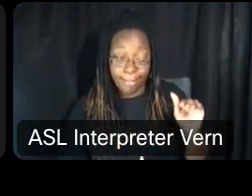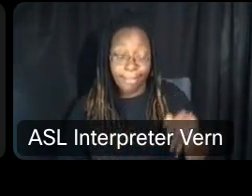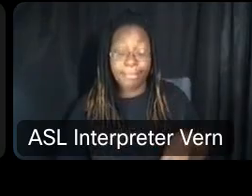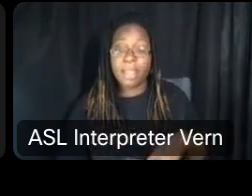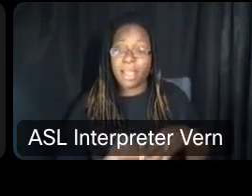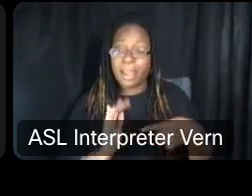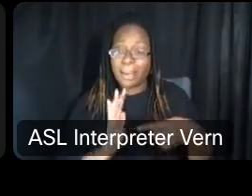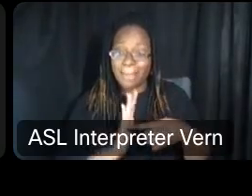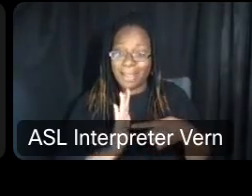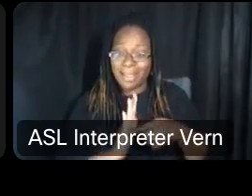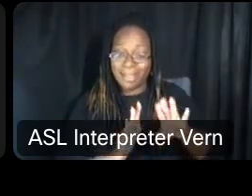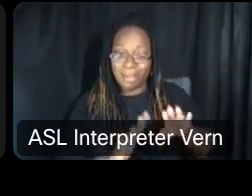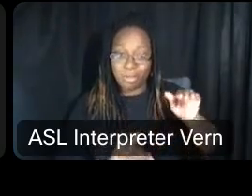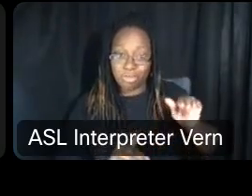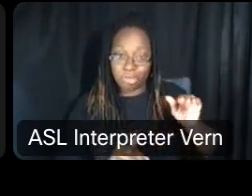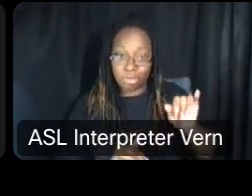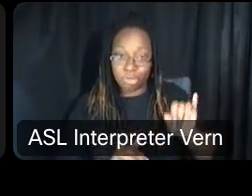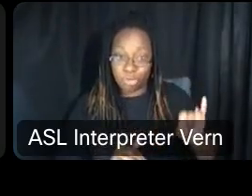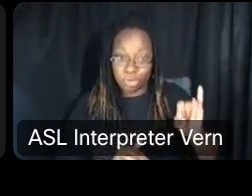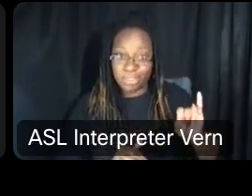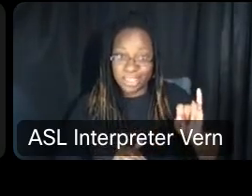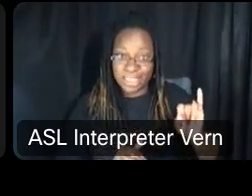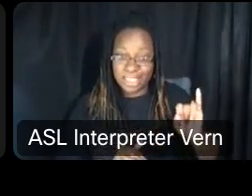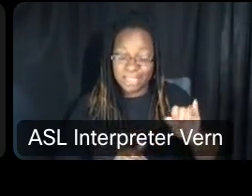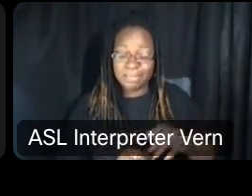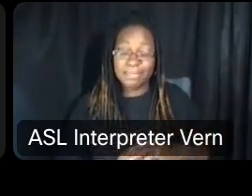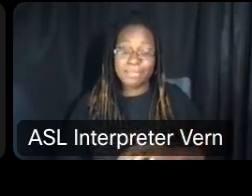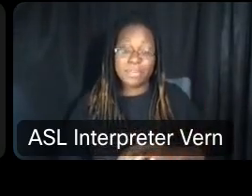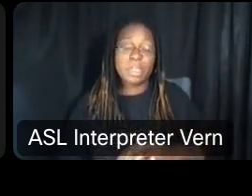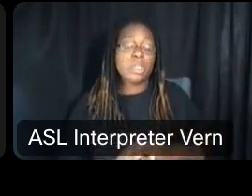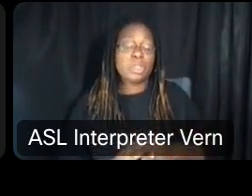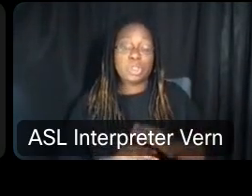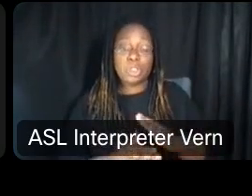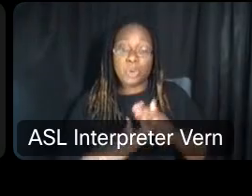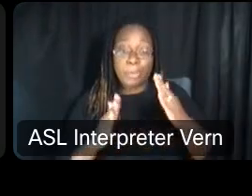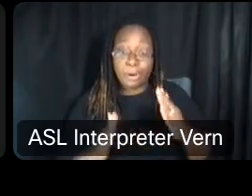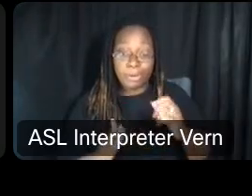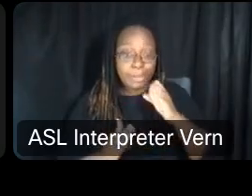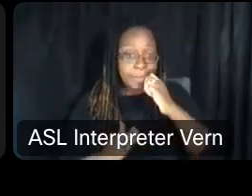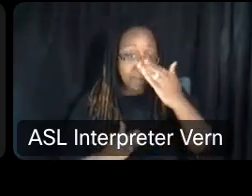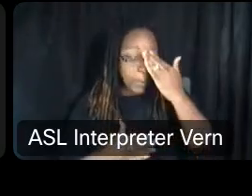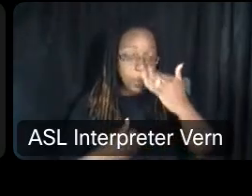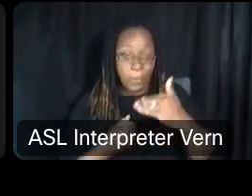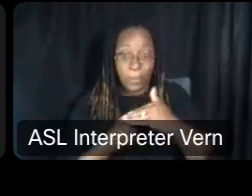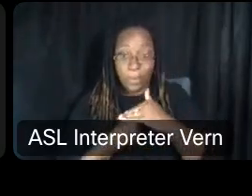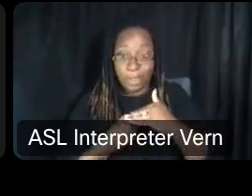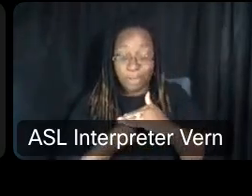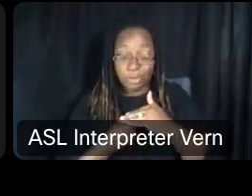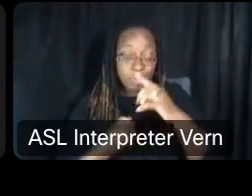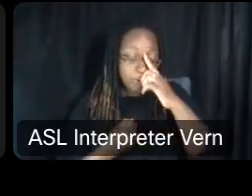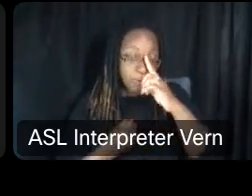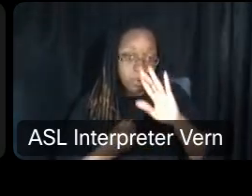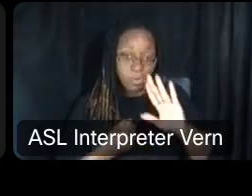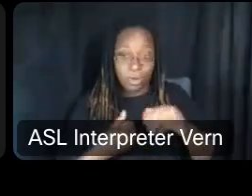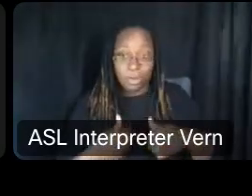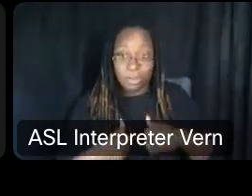insurance. And then an unsafe partner who didn't know the location of the